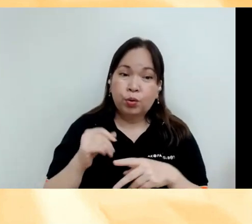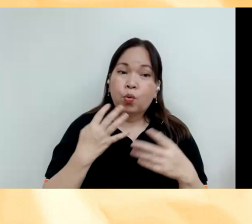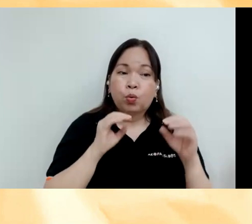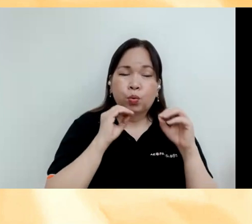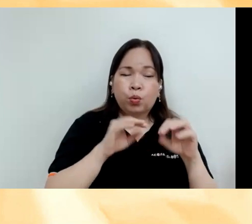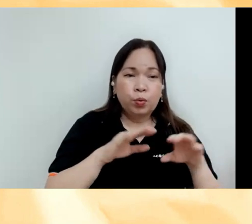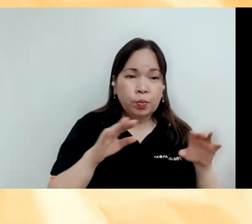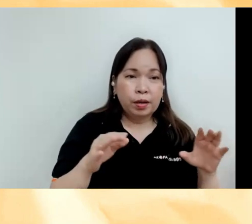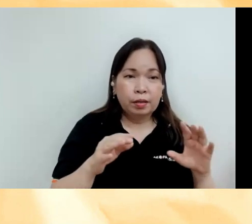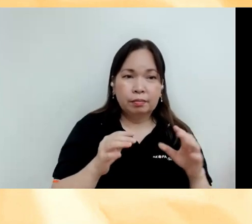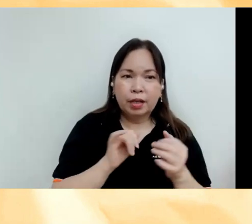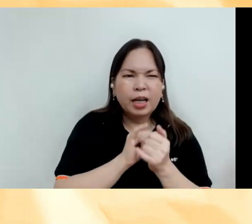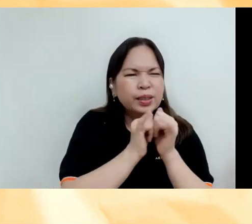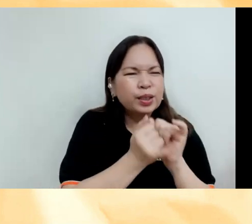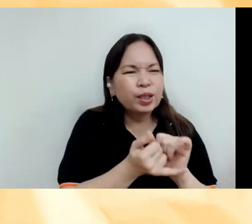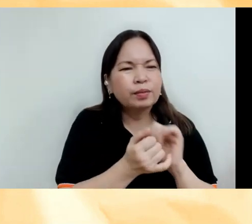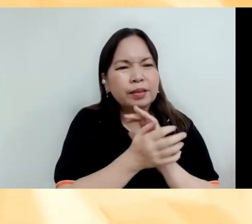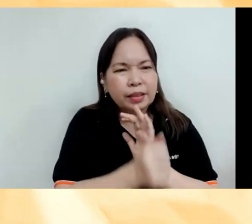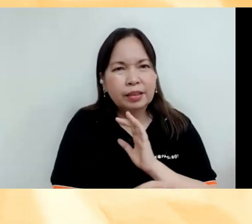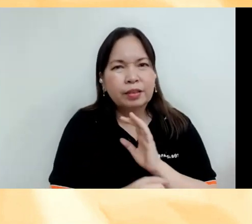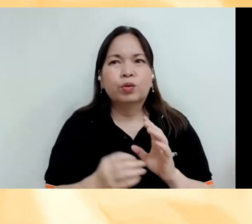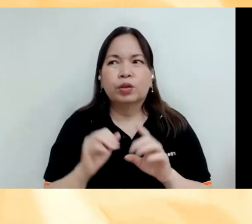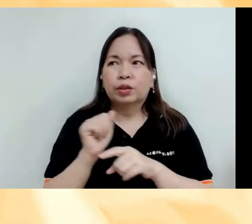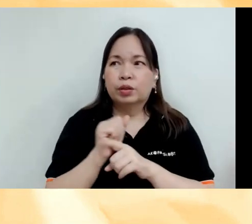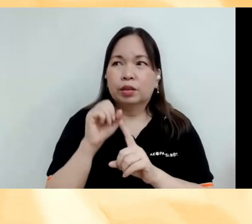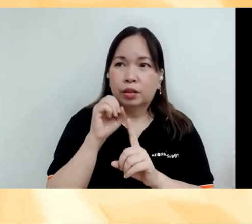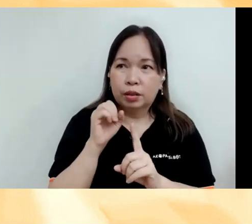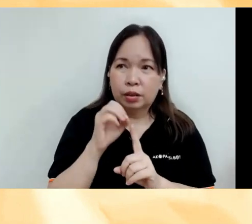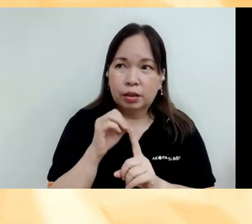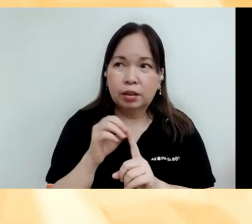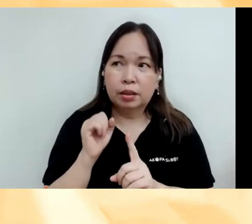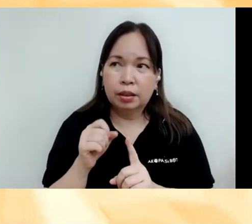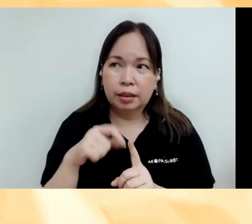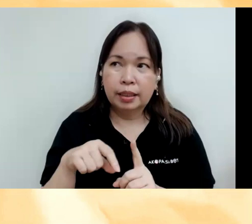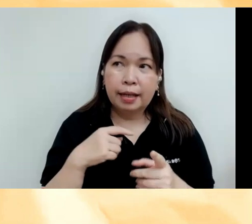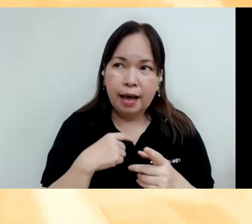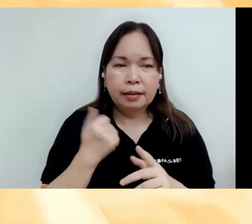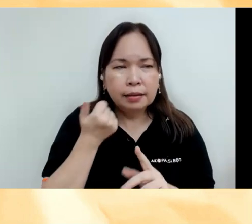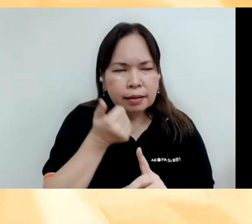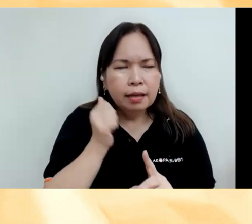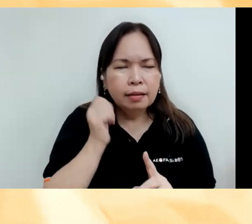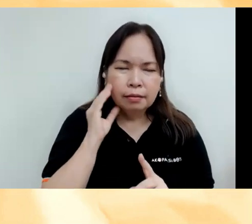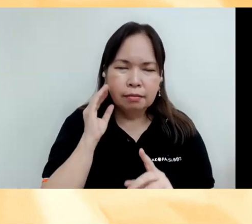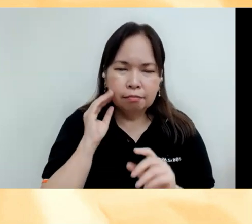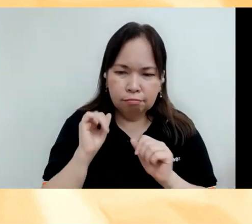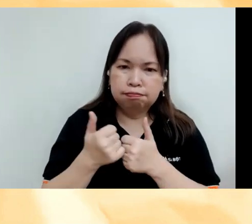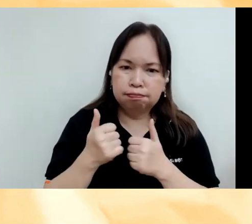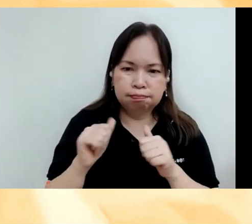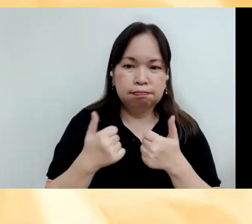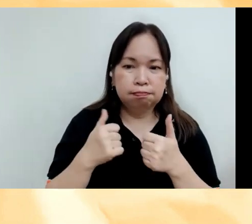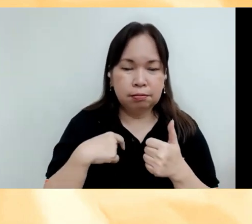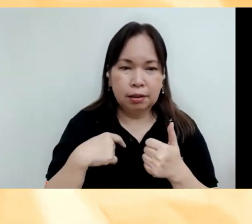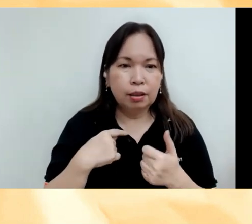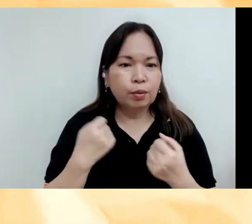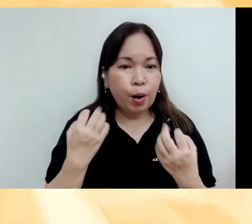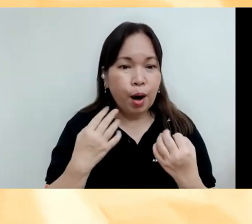skills, doing exposure training so they learn to manage or face their fears, But a lot of these interventions that